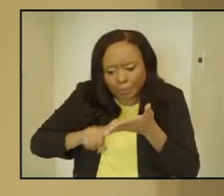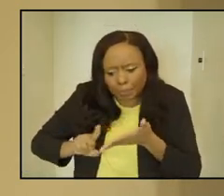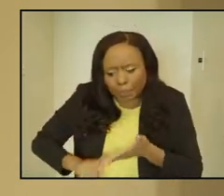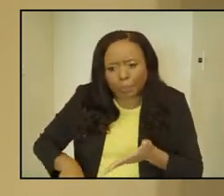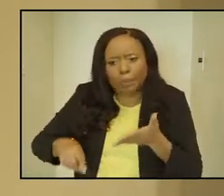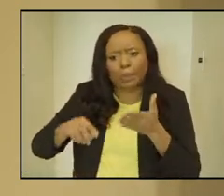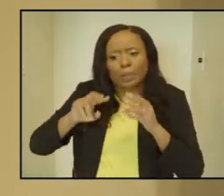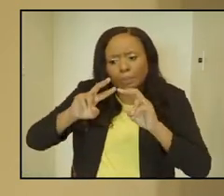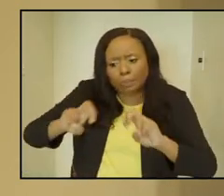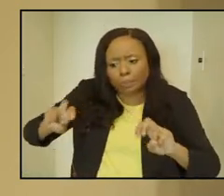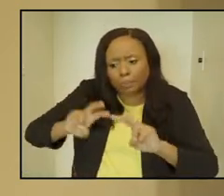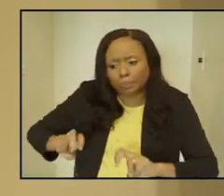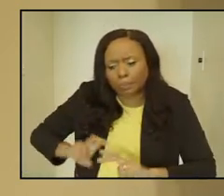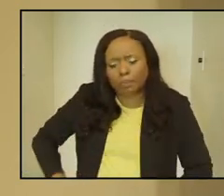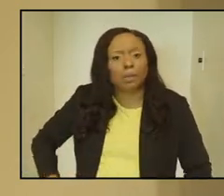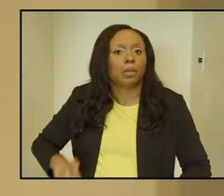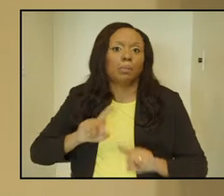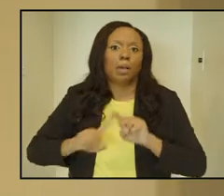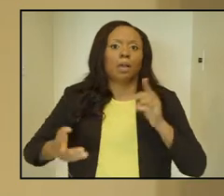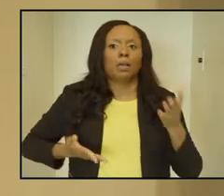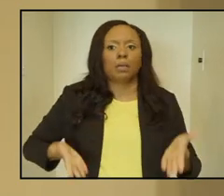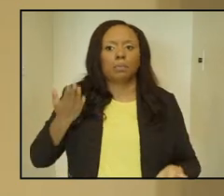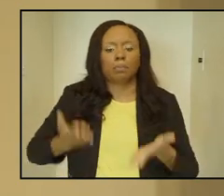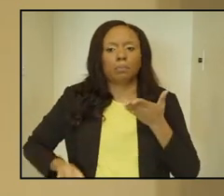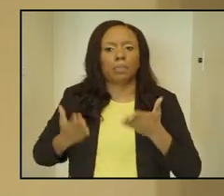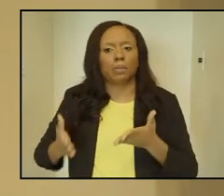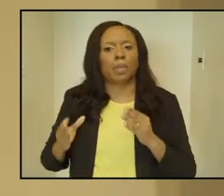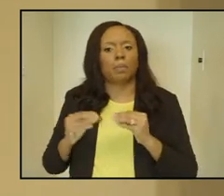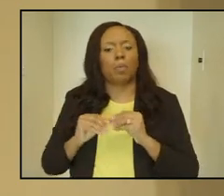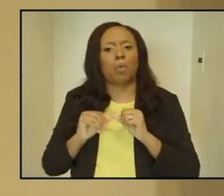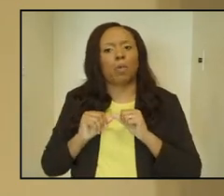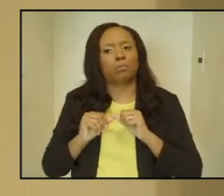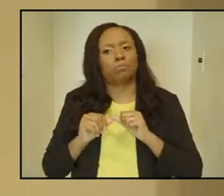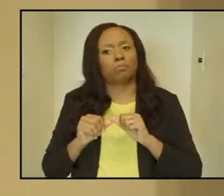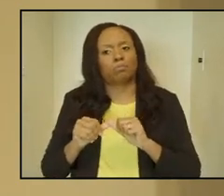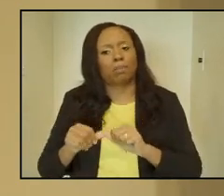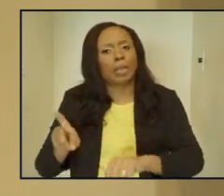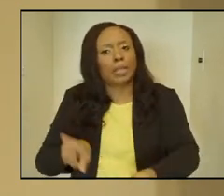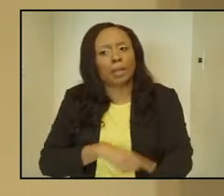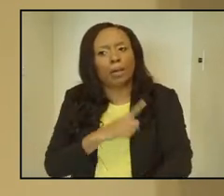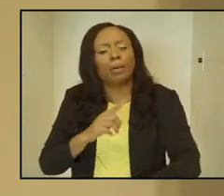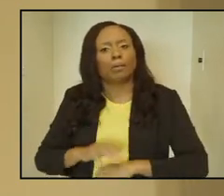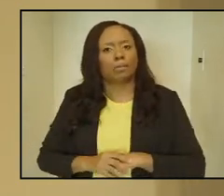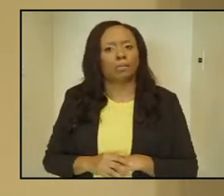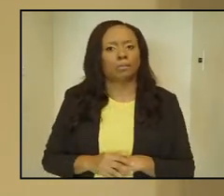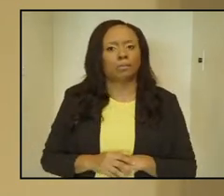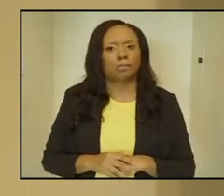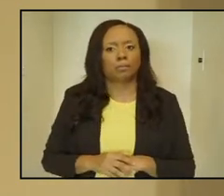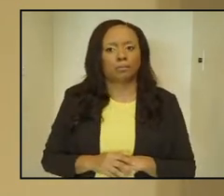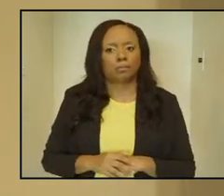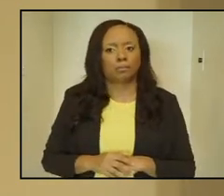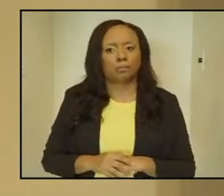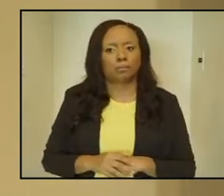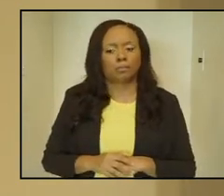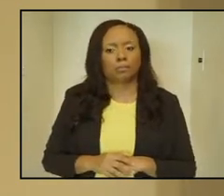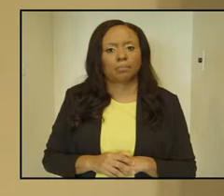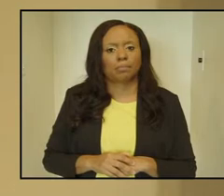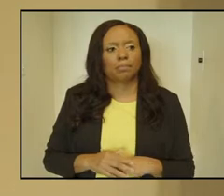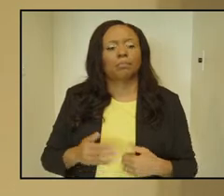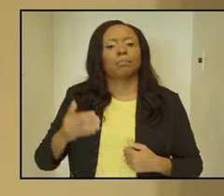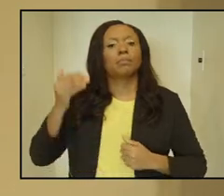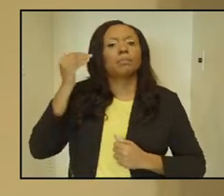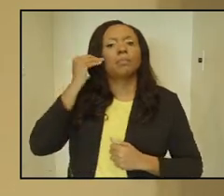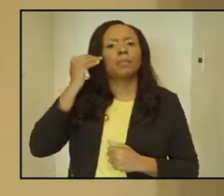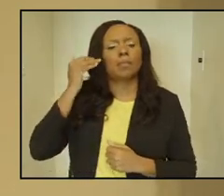simply what we set up for Cricket World Cup, which is the framework for the Joint Regional Communications Centre,